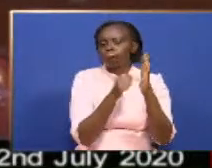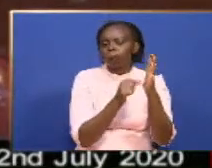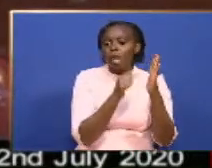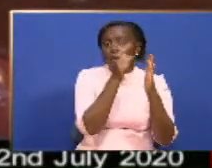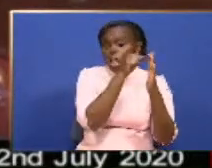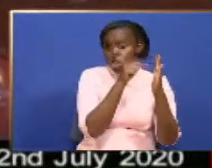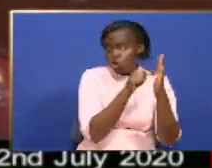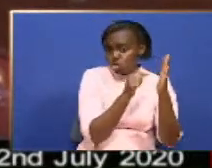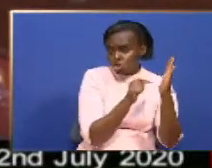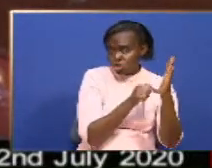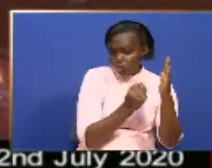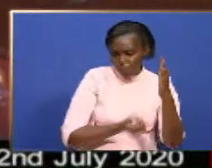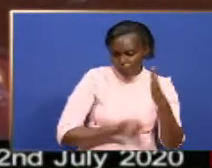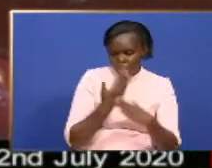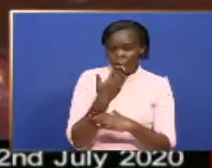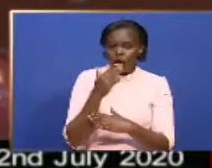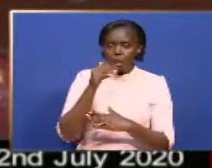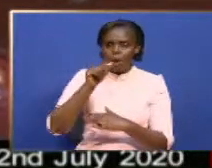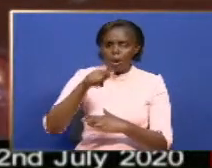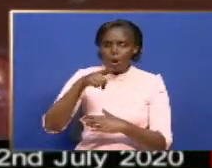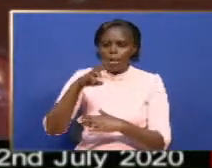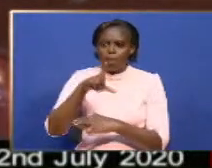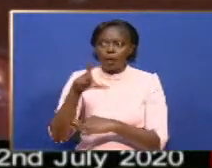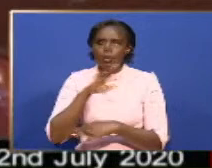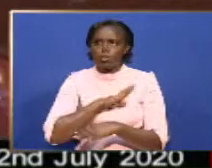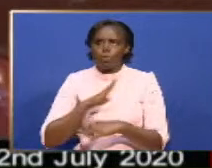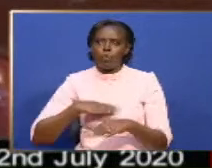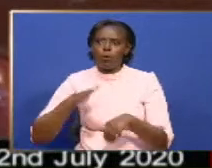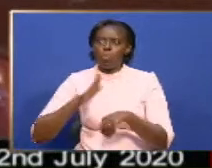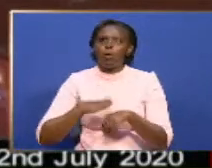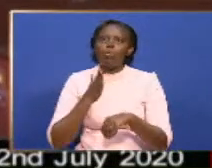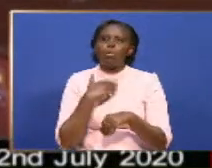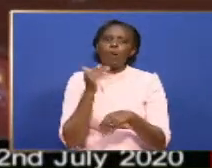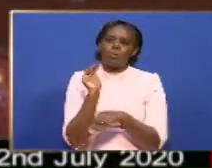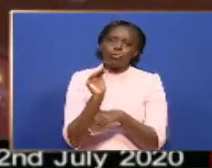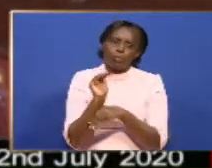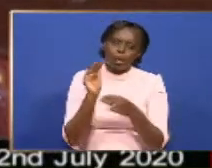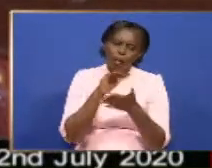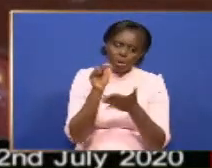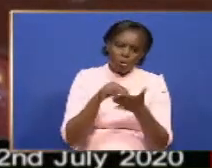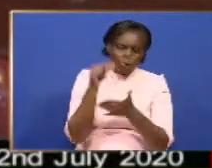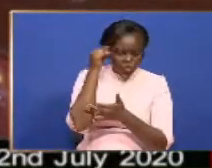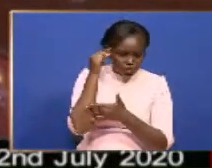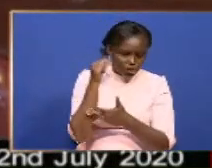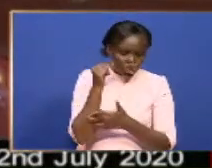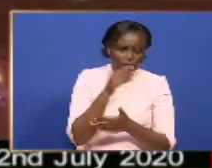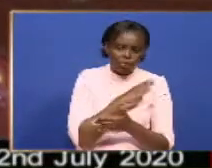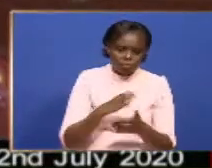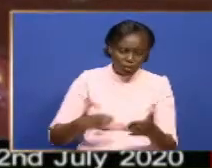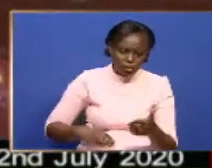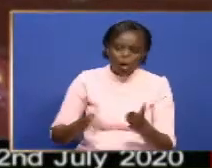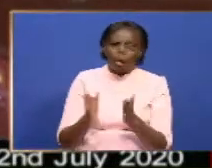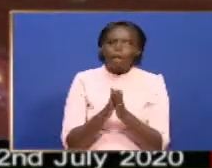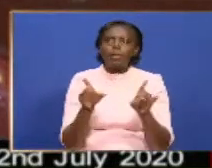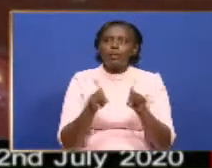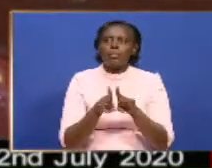think the composition of appeals board is good, but I would want to urge that we include the Gender Commission, and also to just enhance a little